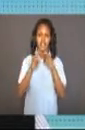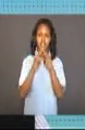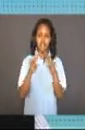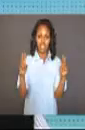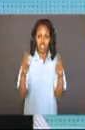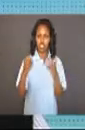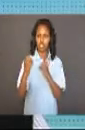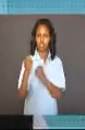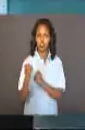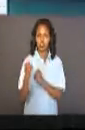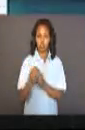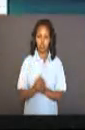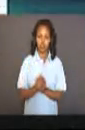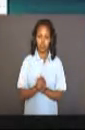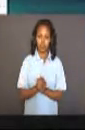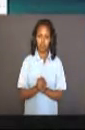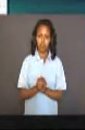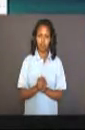very strong.